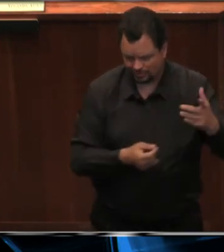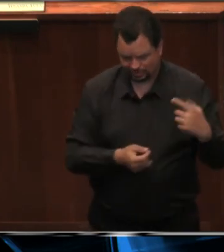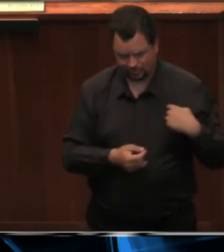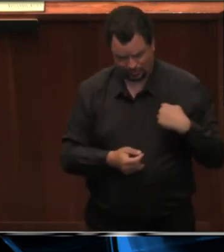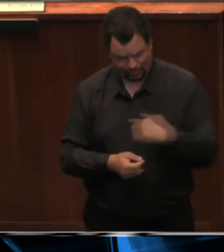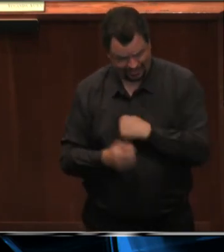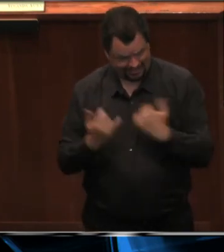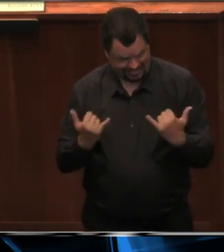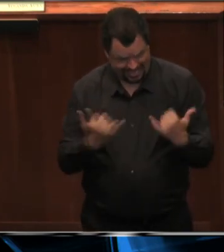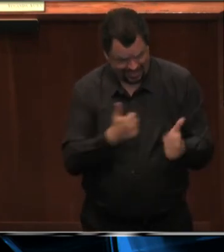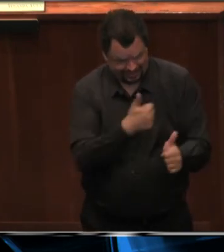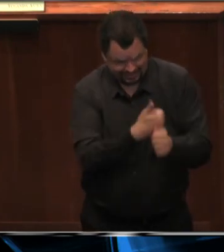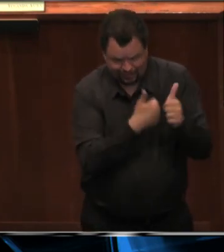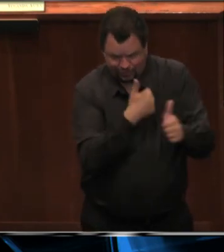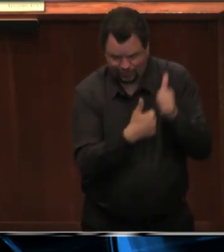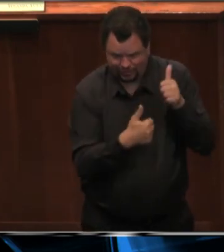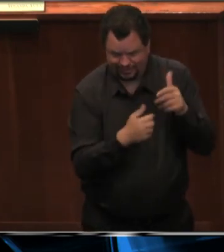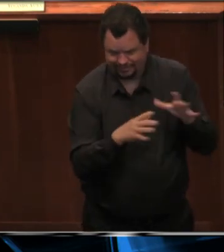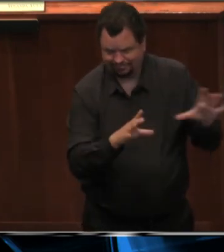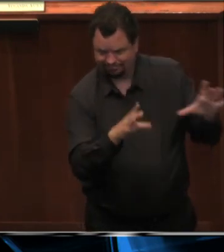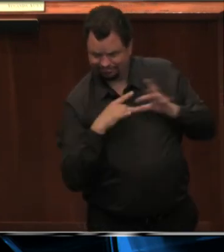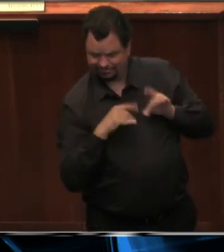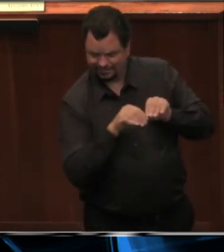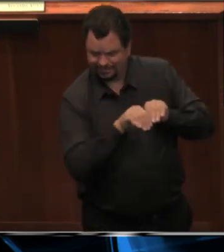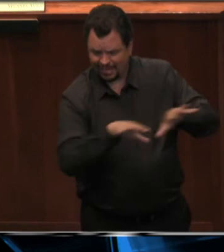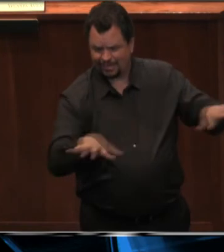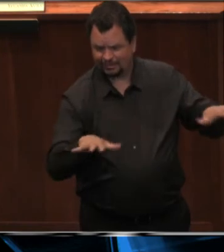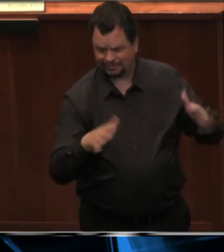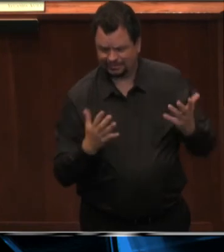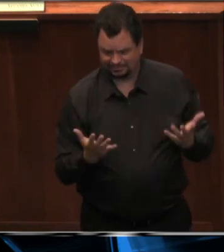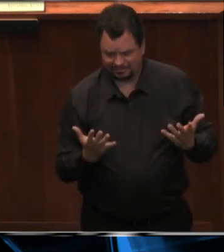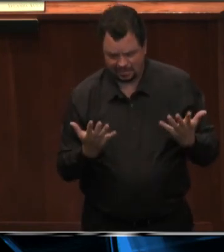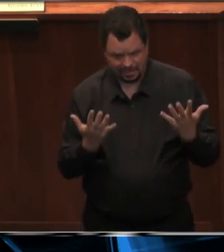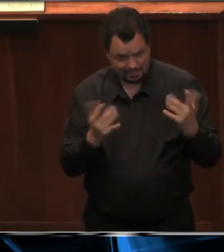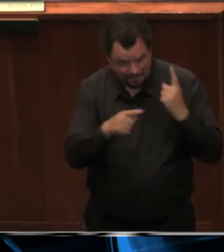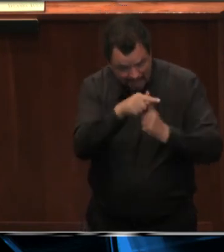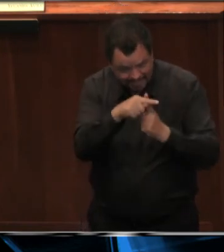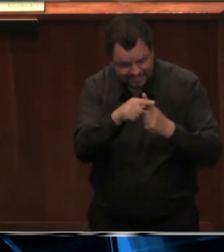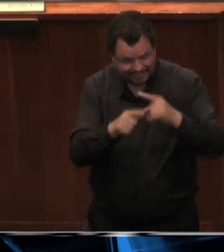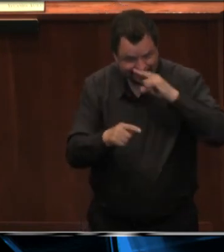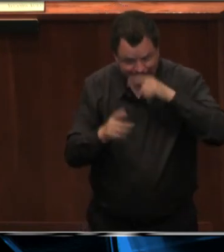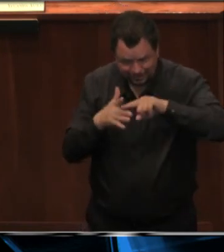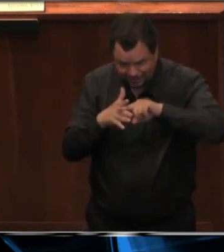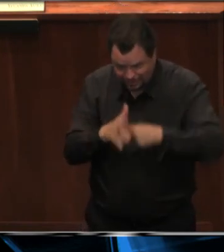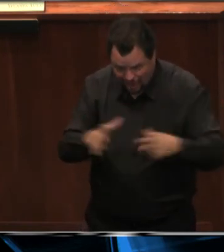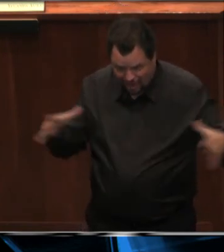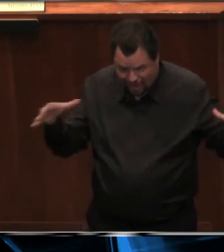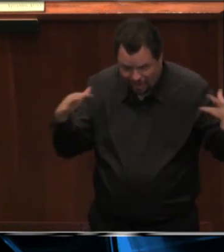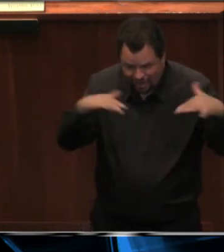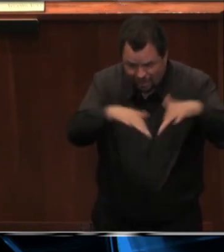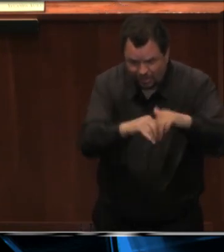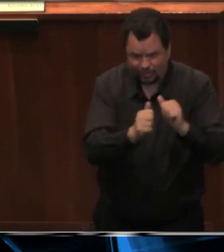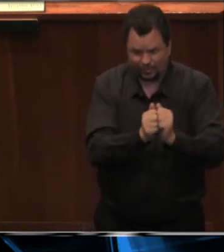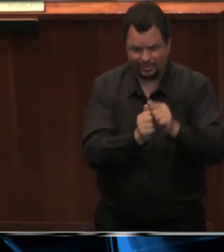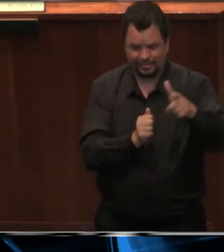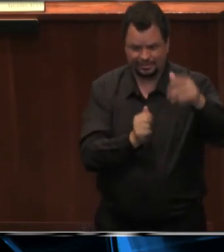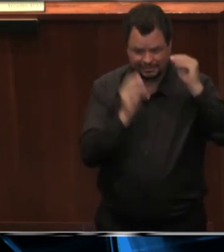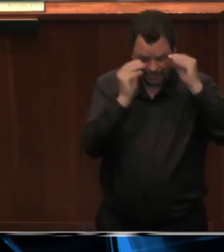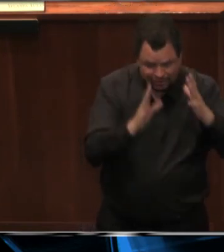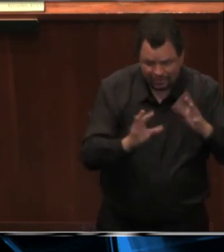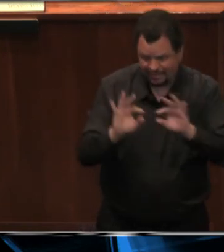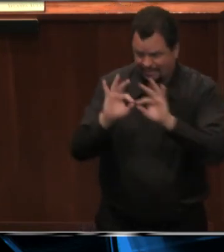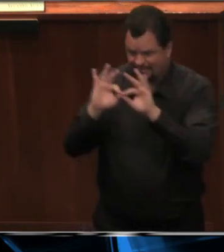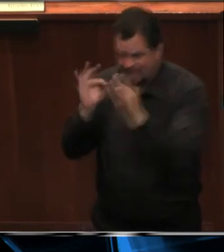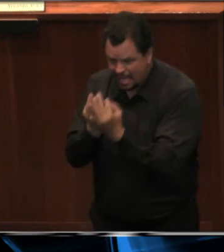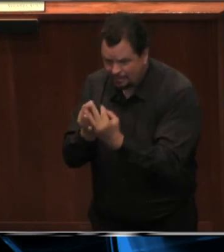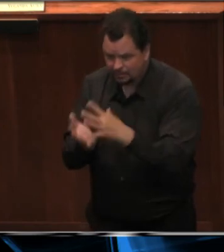online with the kids' actual teachers. It's what our families, students, and staff deserve. So, thank you so